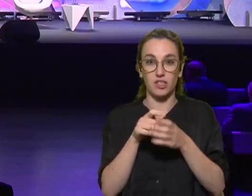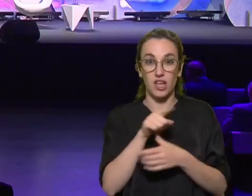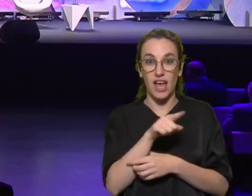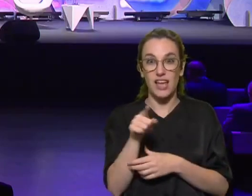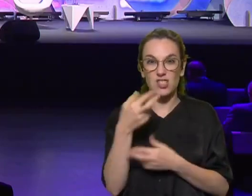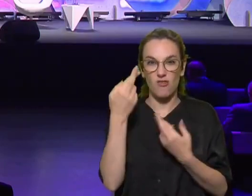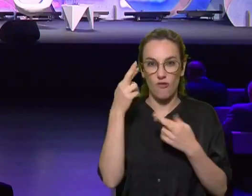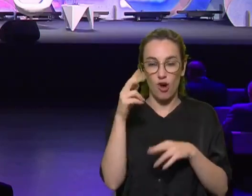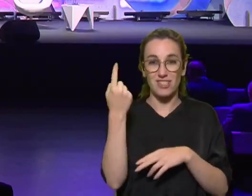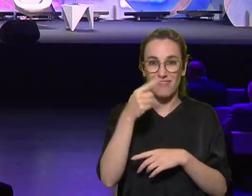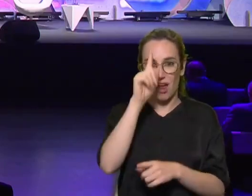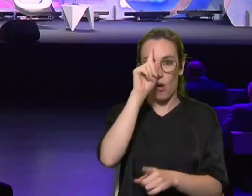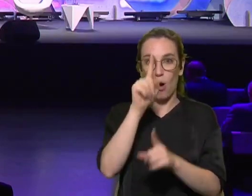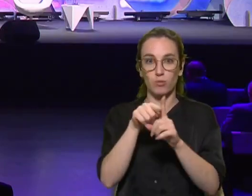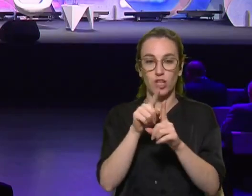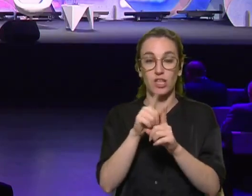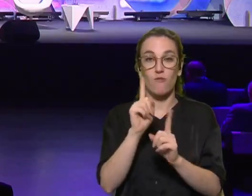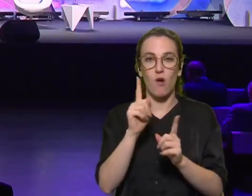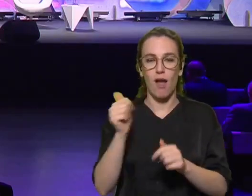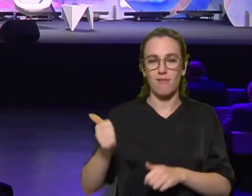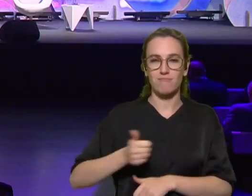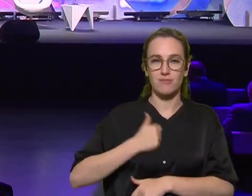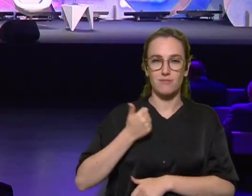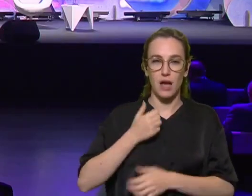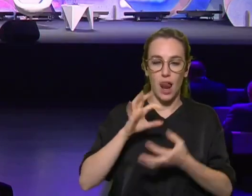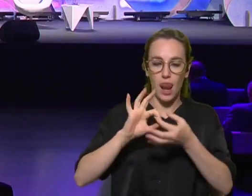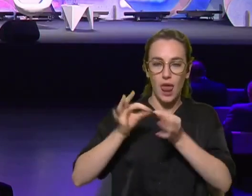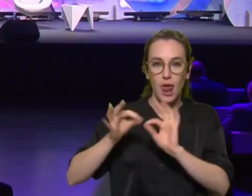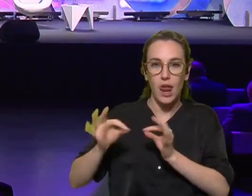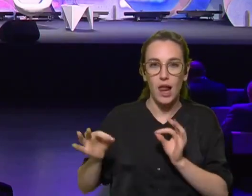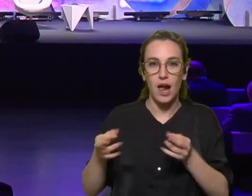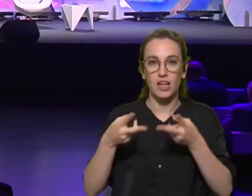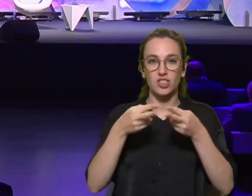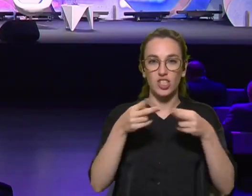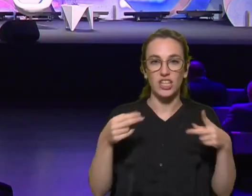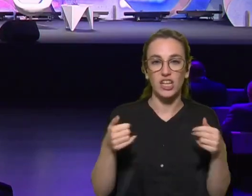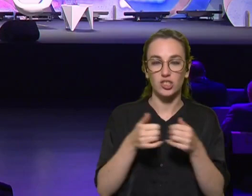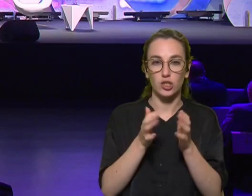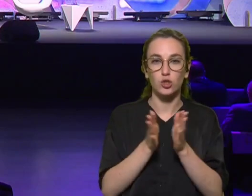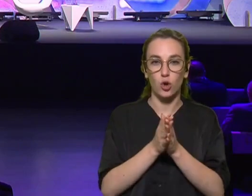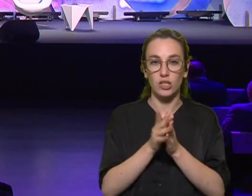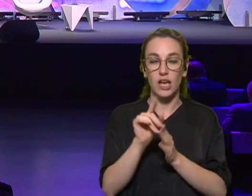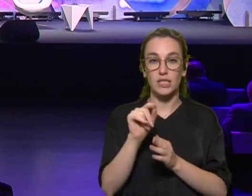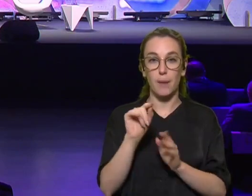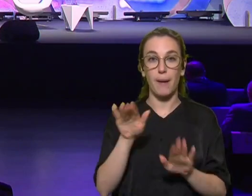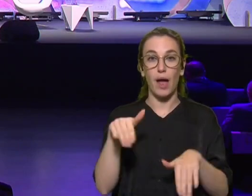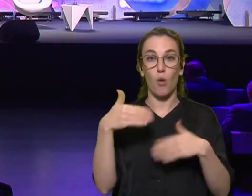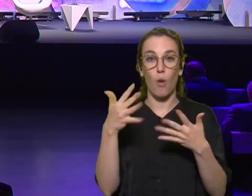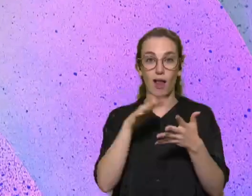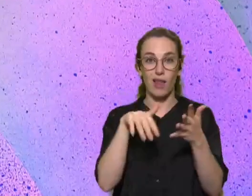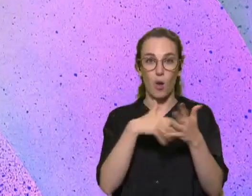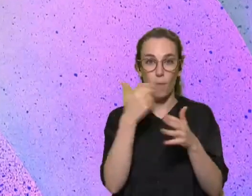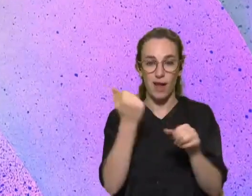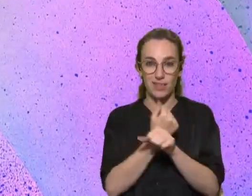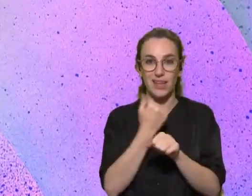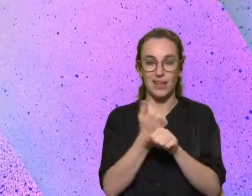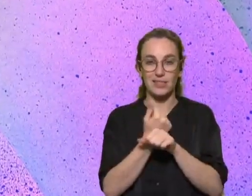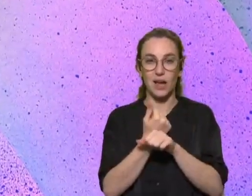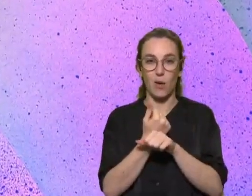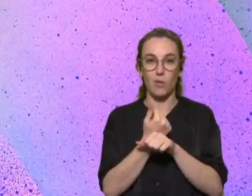And the purpose of these efforts was to guarantee the alignment of these